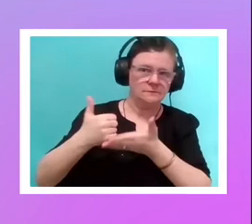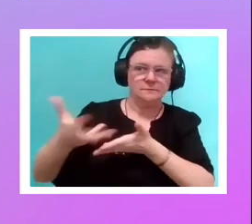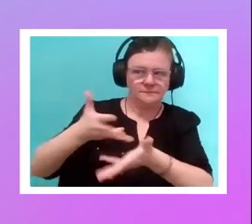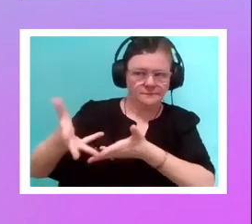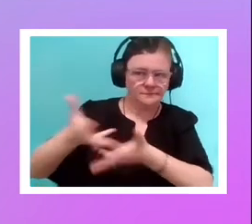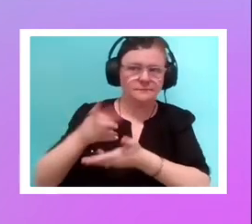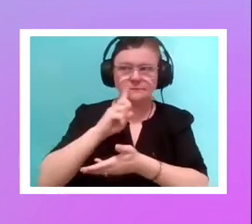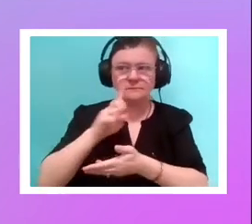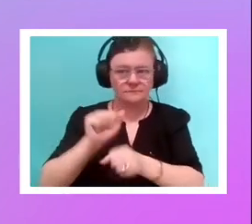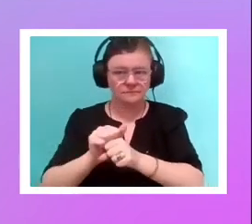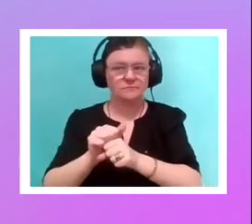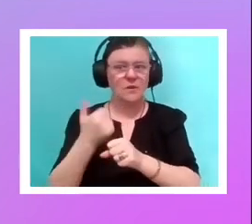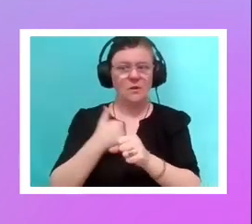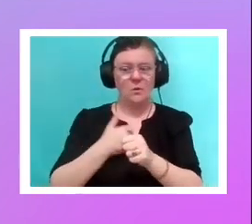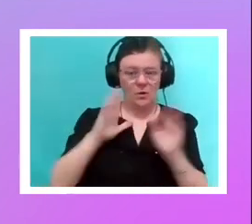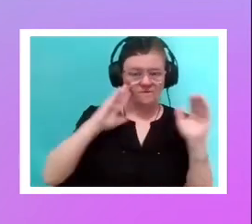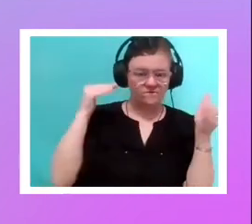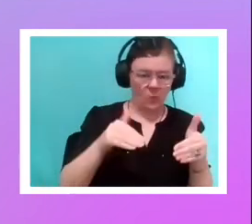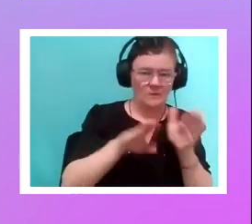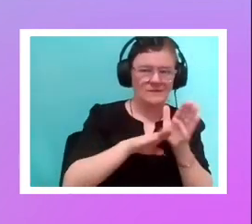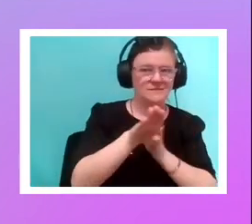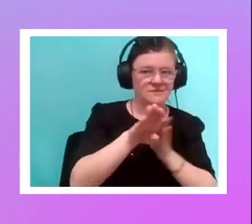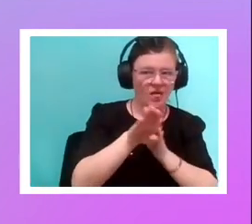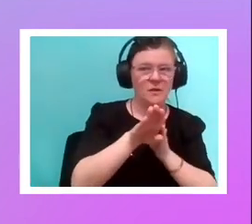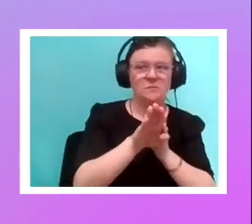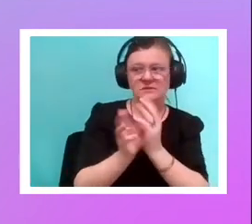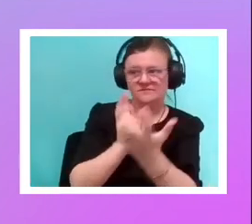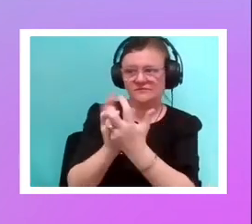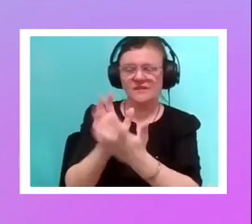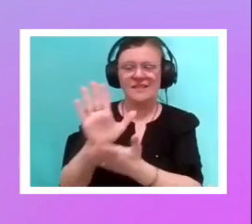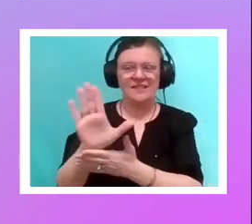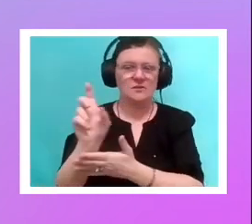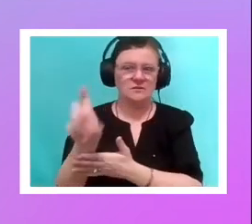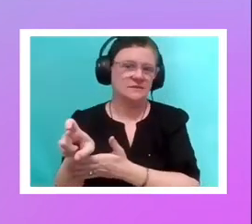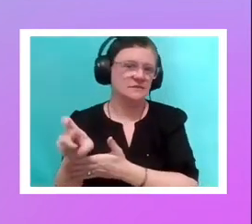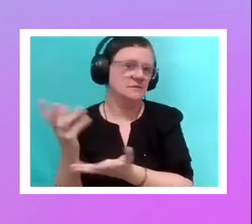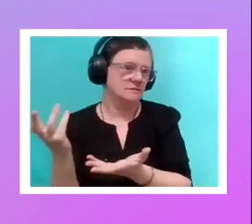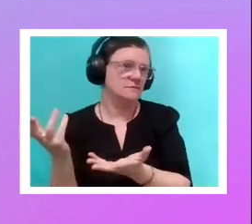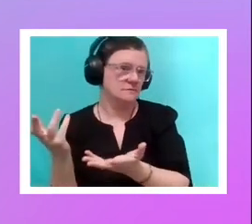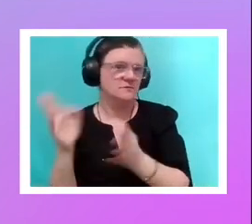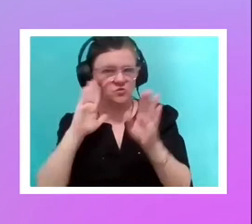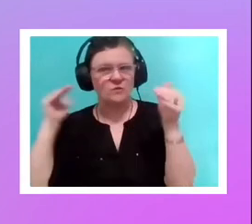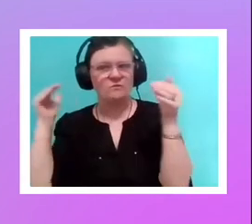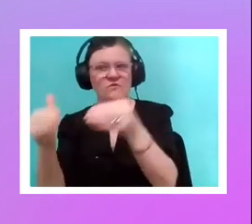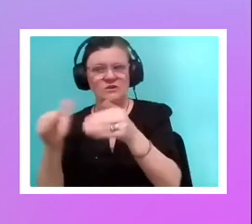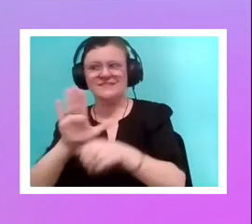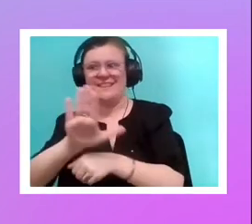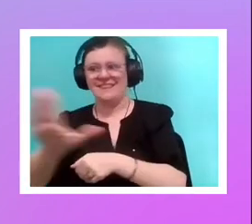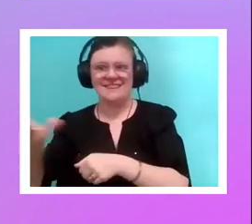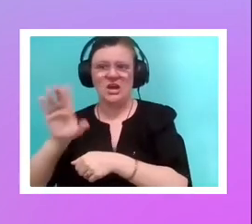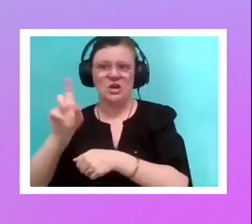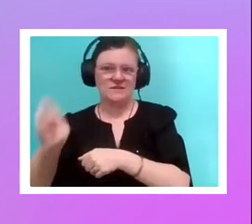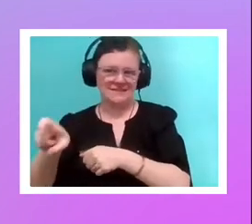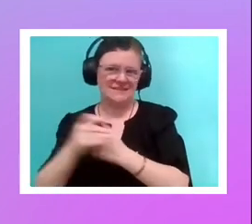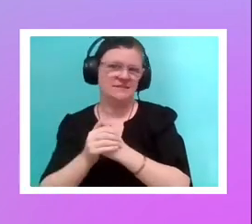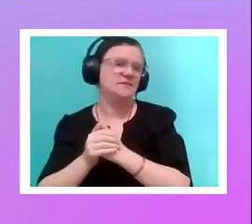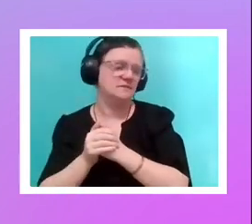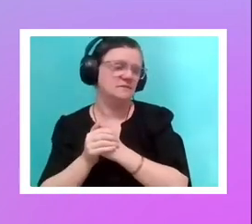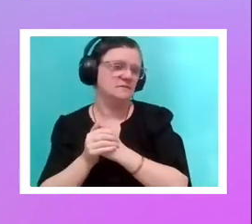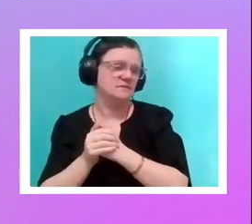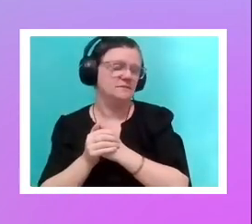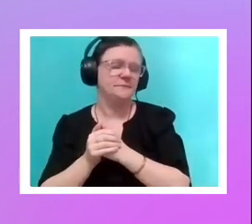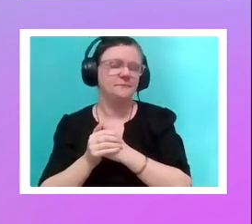to make sure we're focusing the users here, users with disabilities, users with access needs, users of assistive